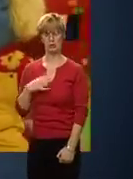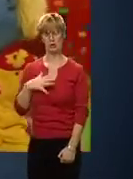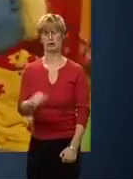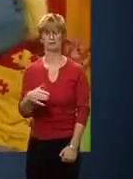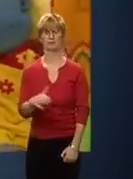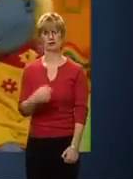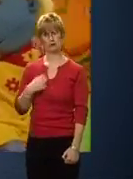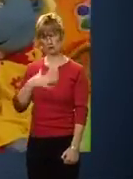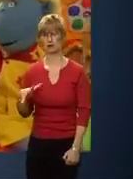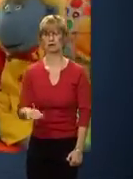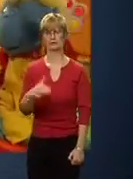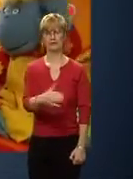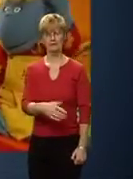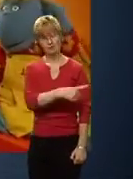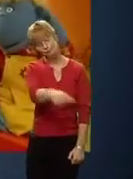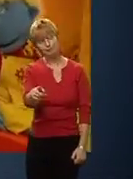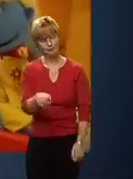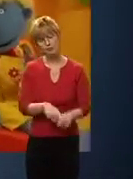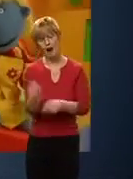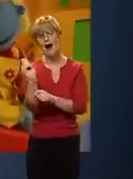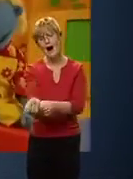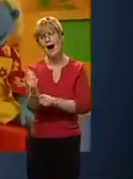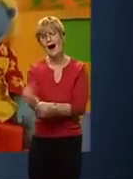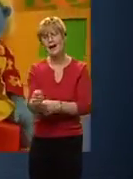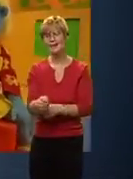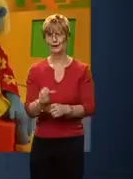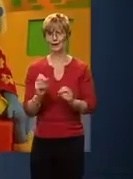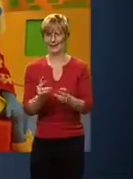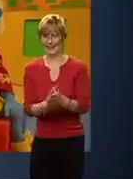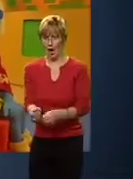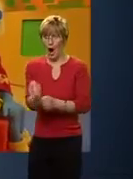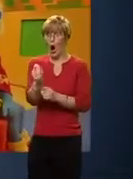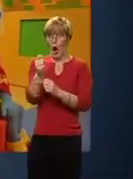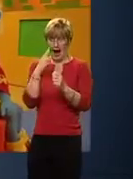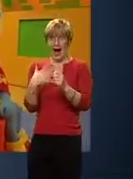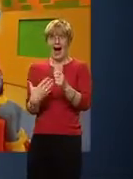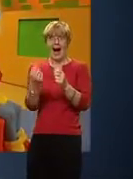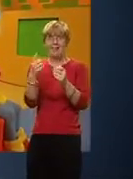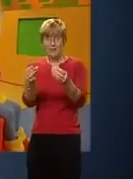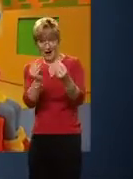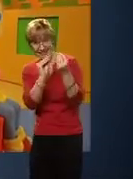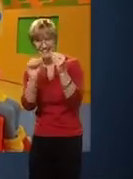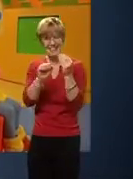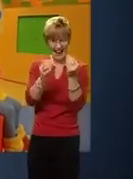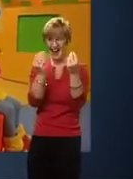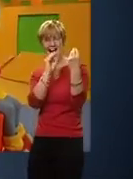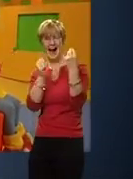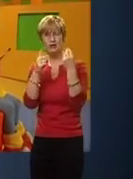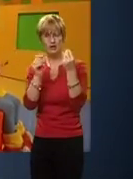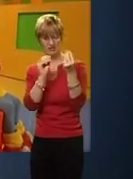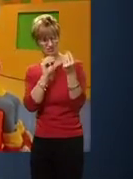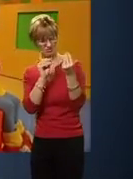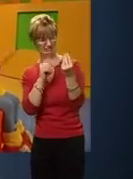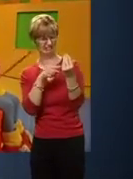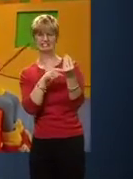I want to catch a fish. Go on, Jake. You have a turn. Oh, I think I've got one. Yeah, I've got one. What sort is it, Jake?